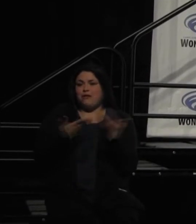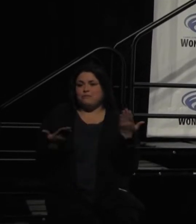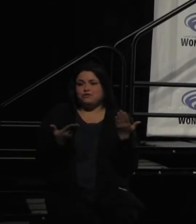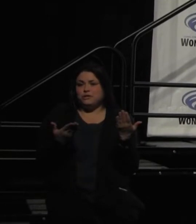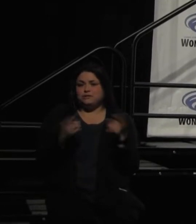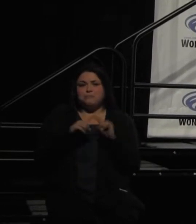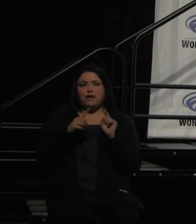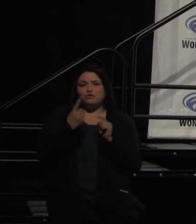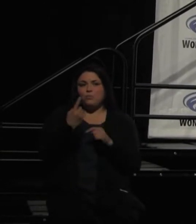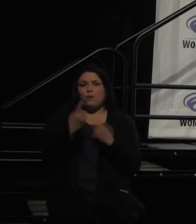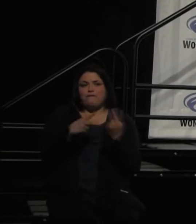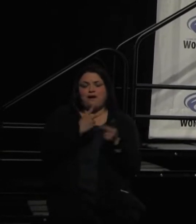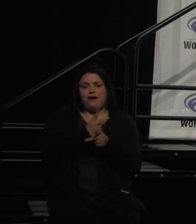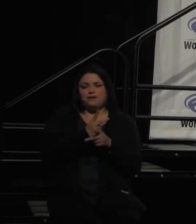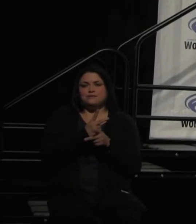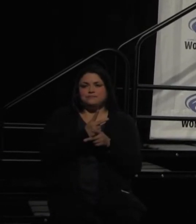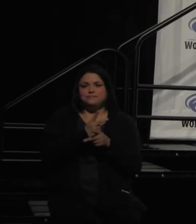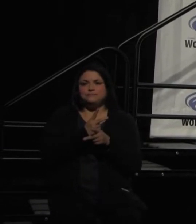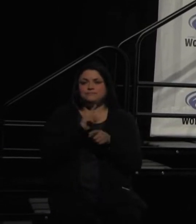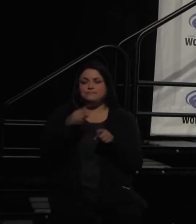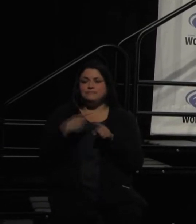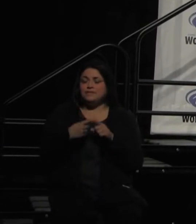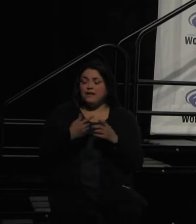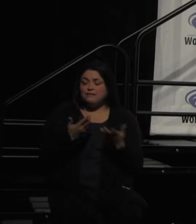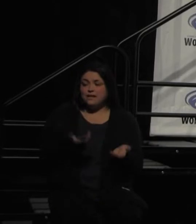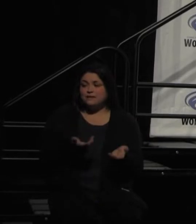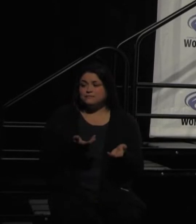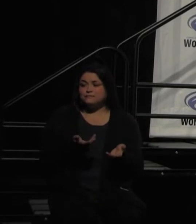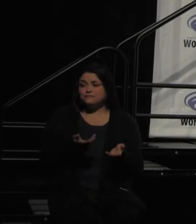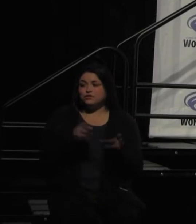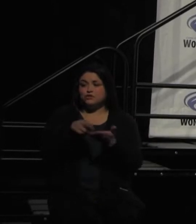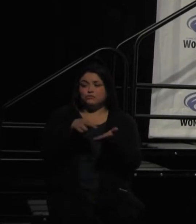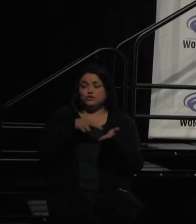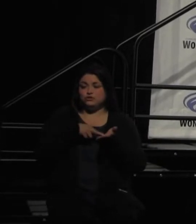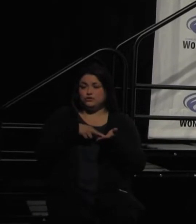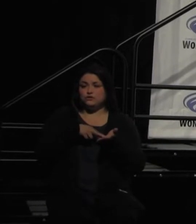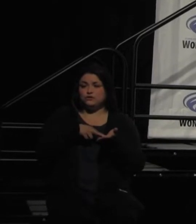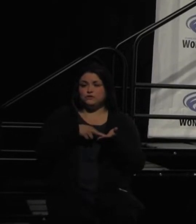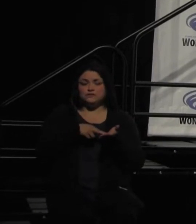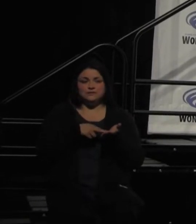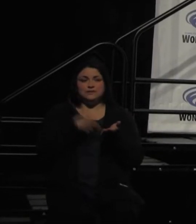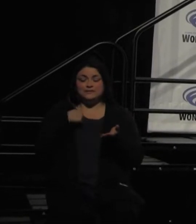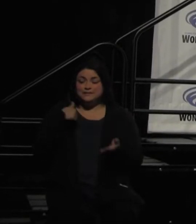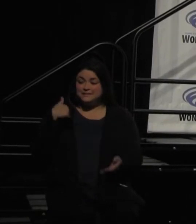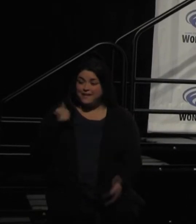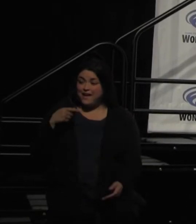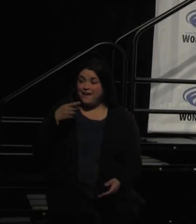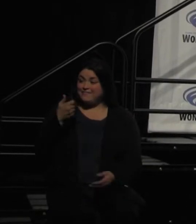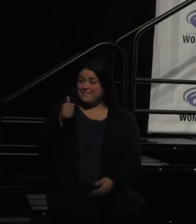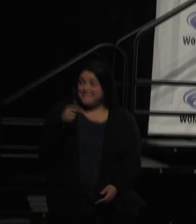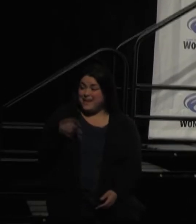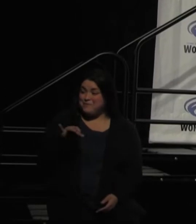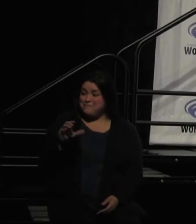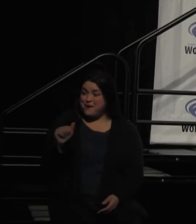it's a one-of-a-kind. And then you register it. I own 10 Picassos.